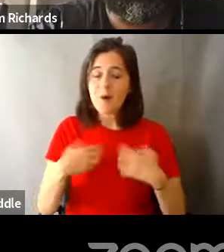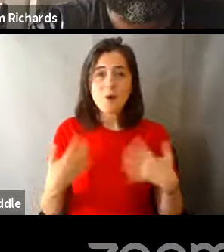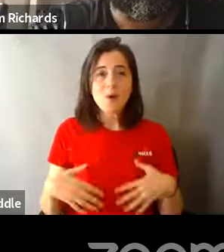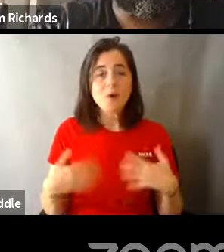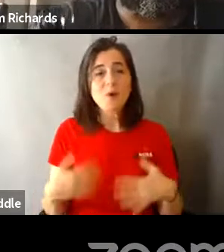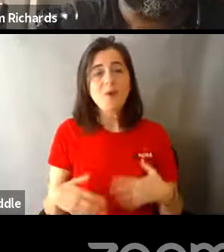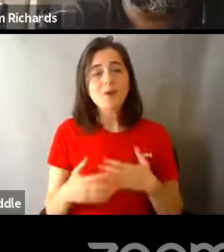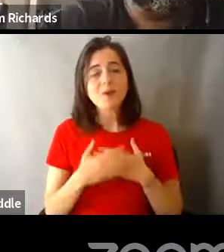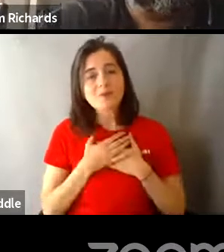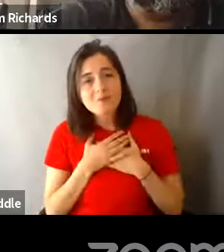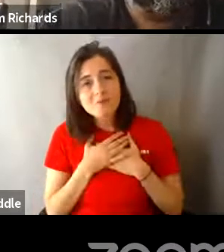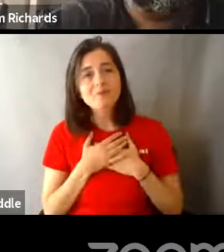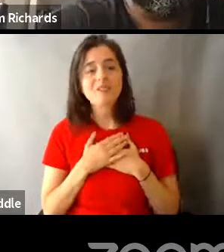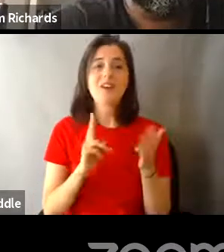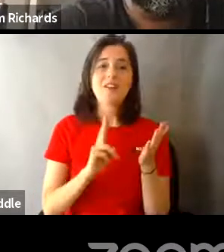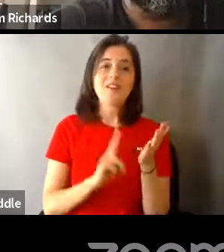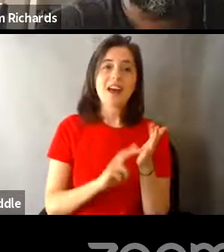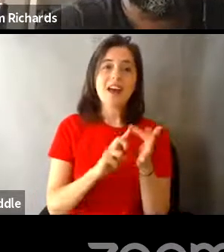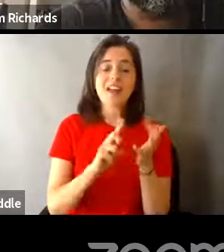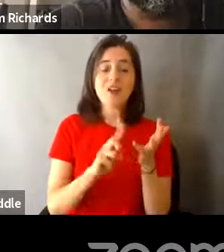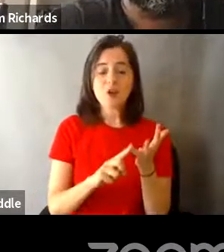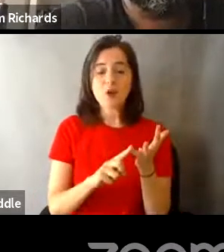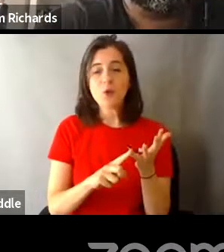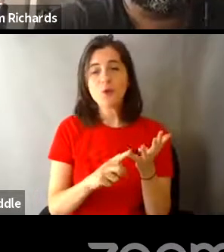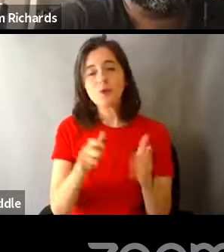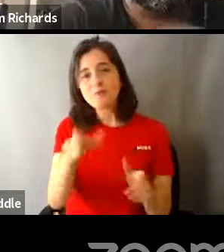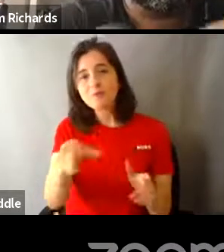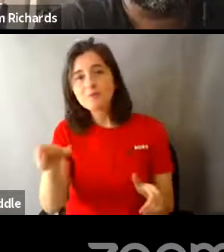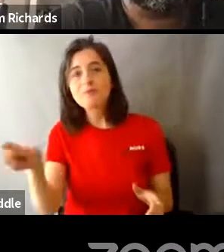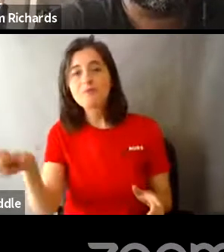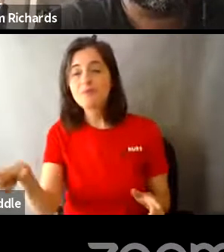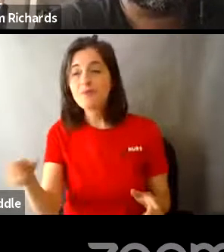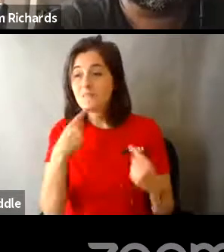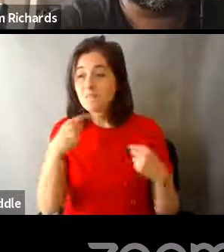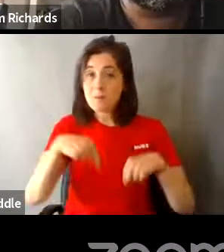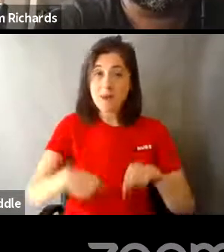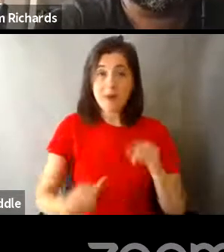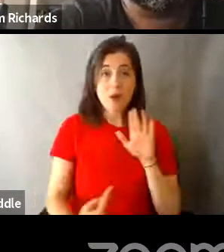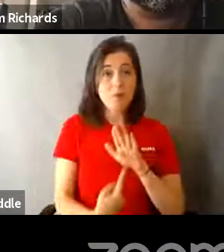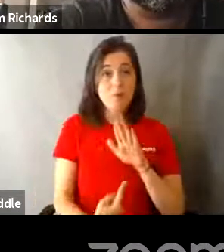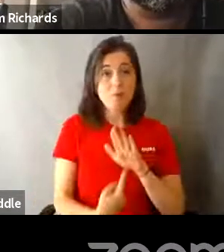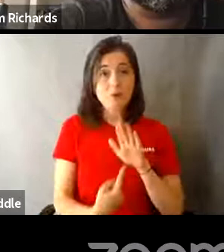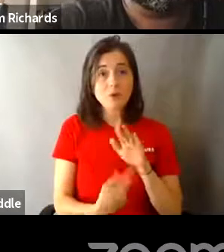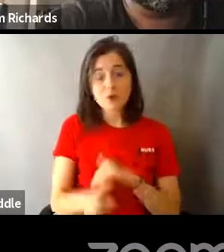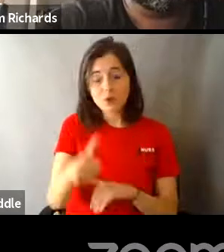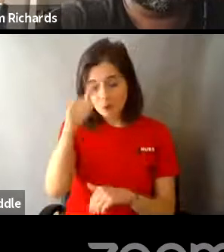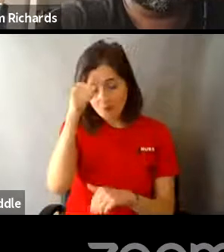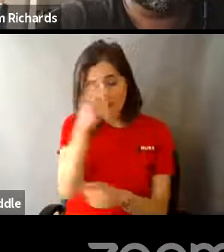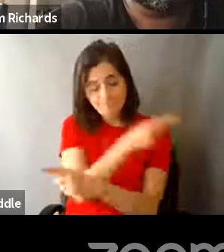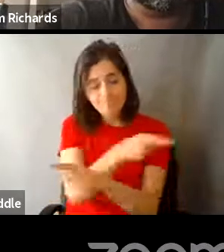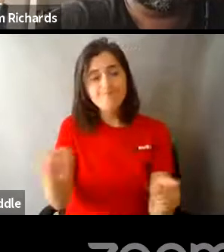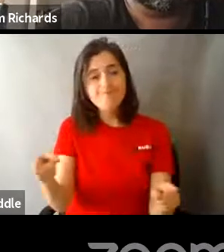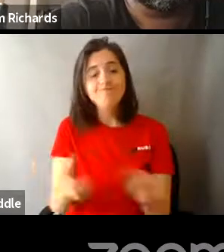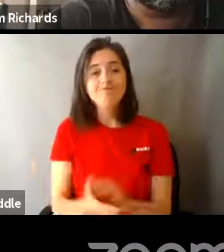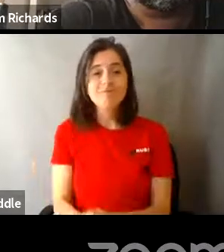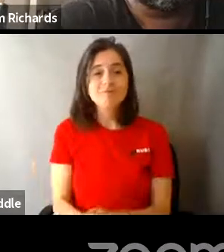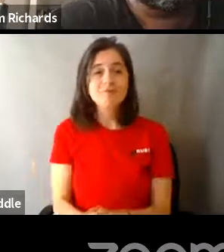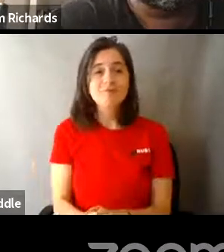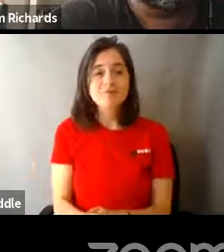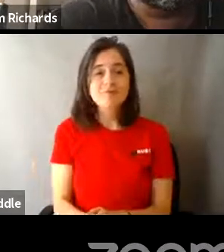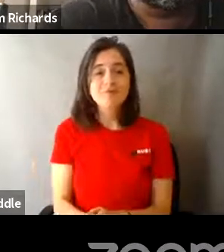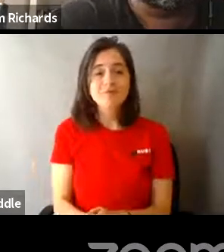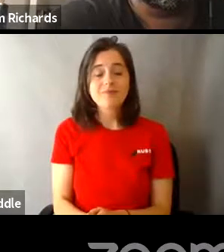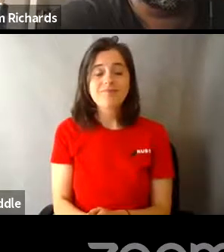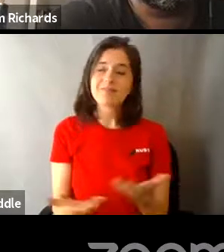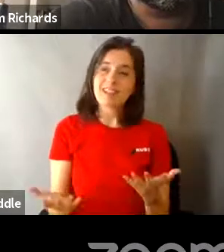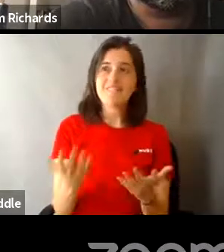the NEU's participants. For me, it's very important to know you, even if it's virtually, and